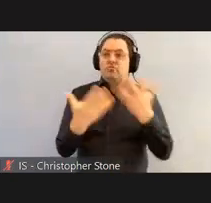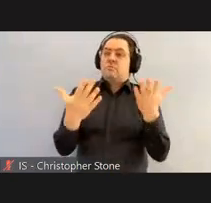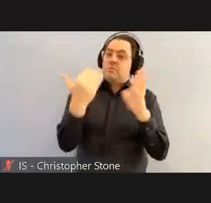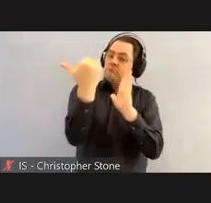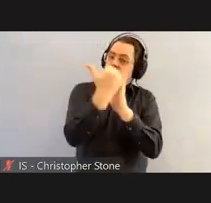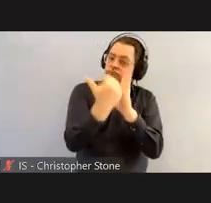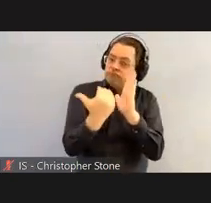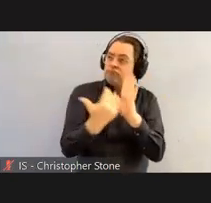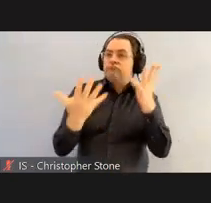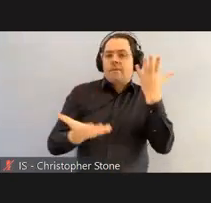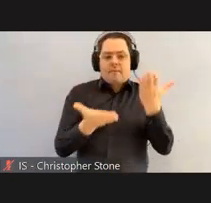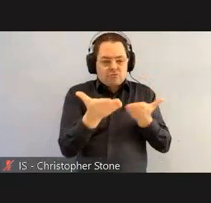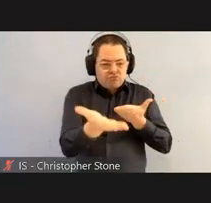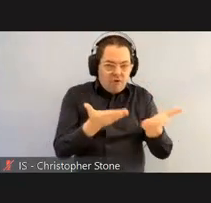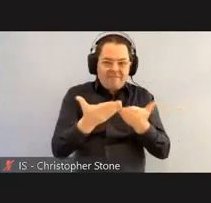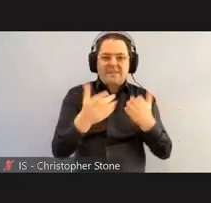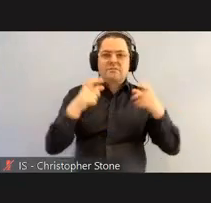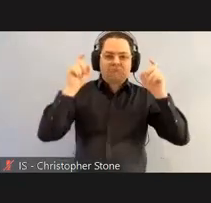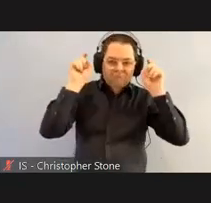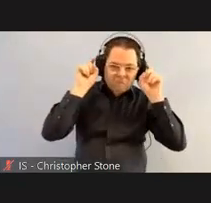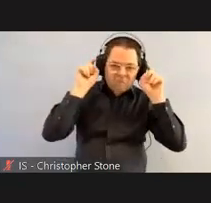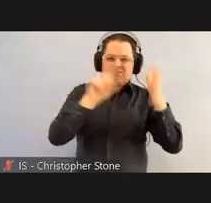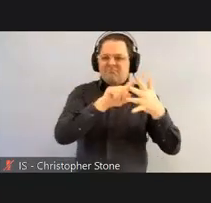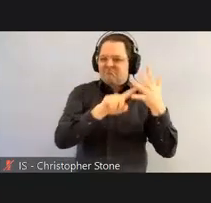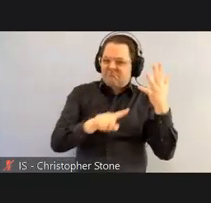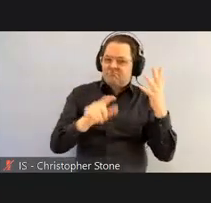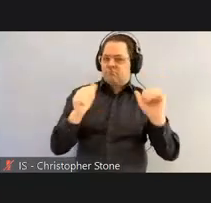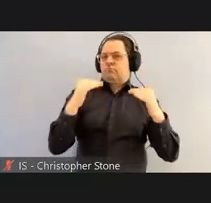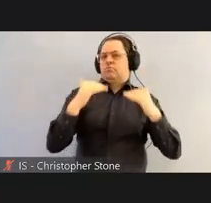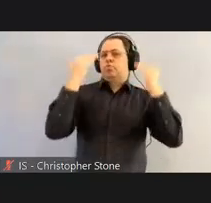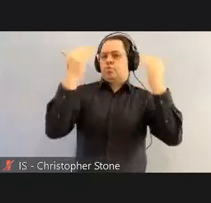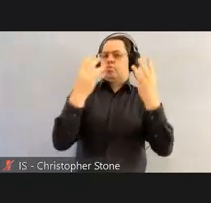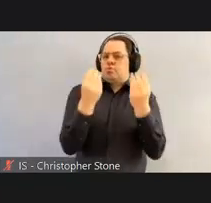early as possible and quality services?